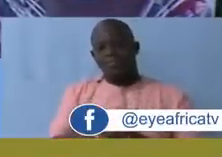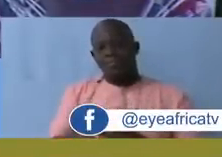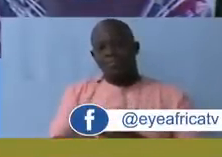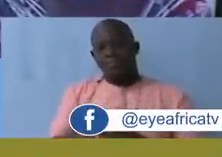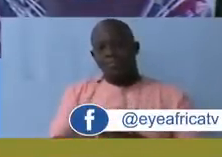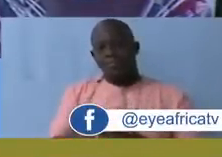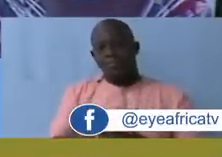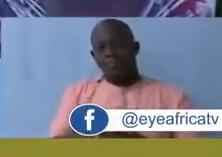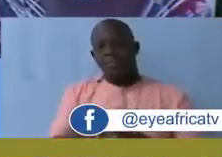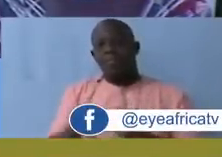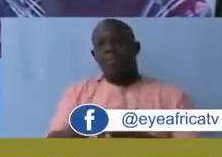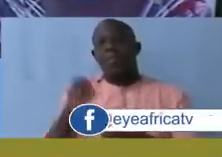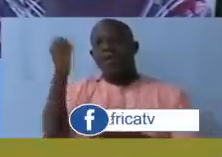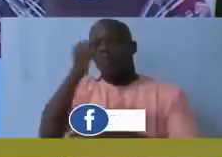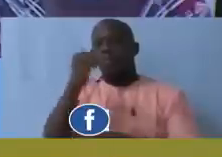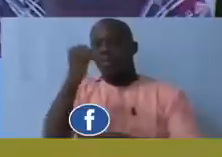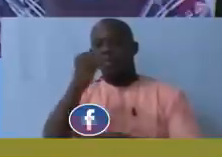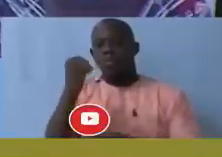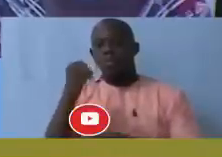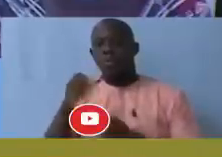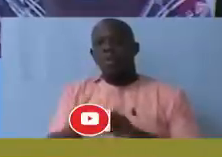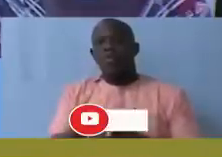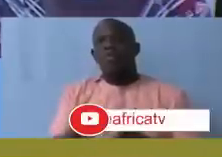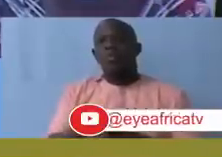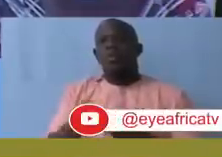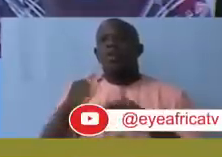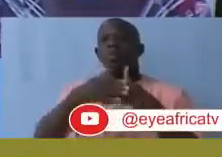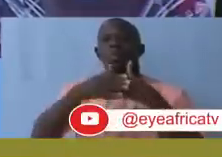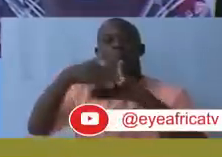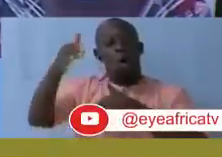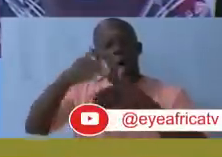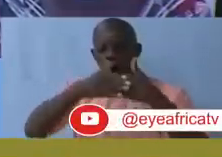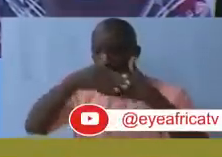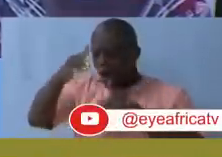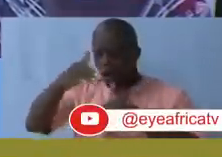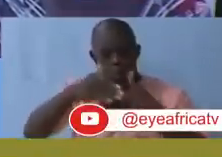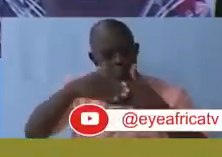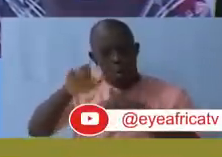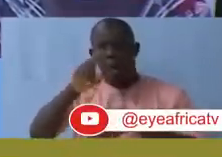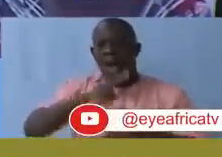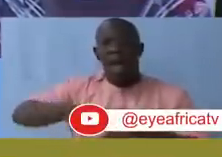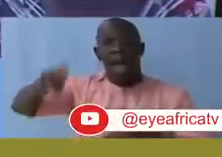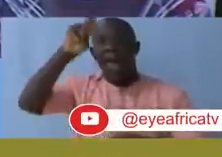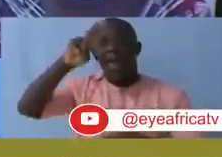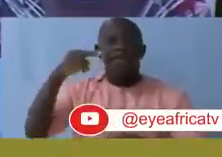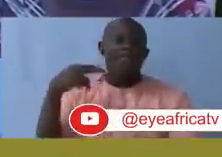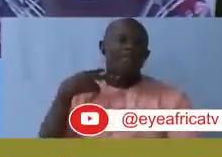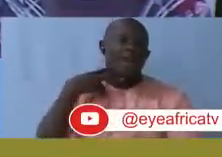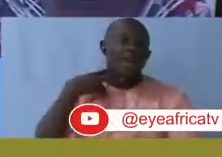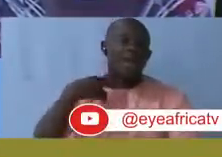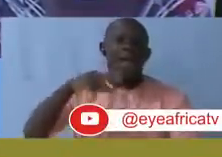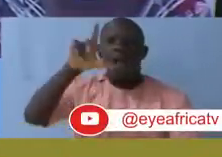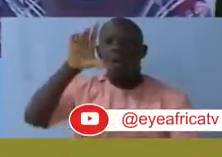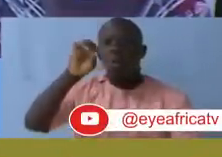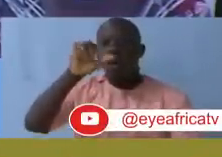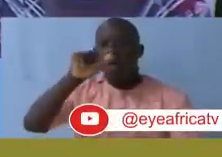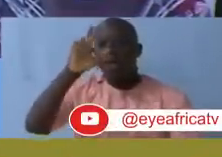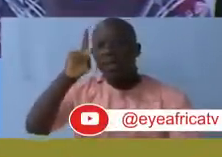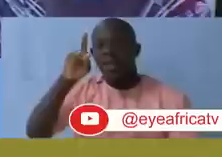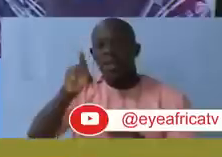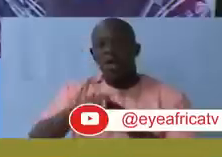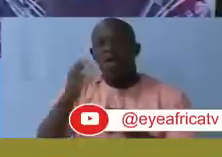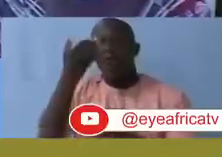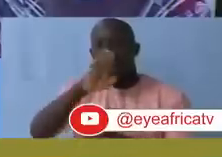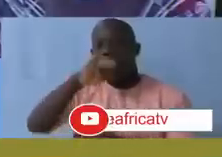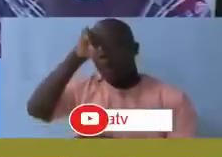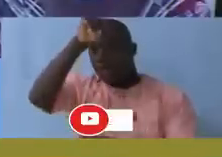So we got a lot of positive, a lot of high viral load results,